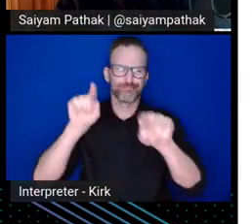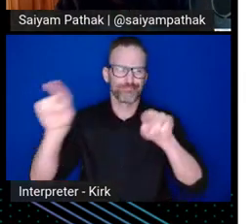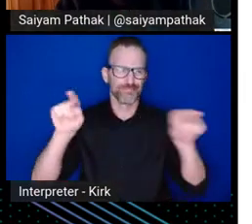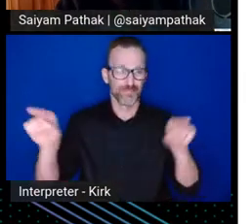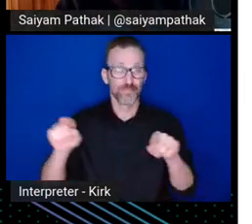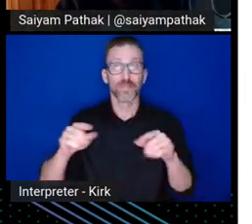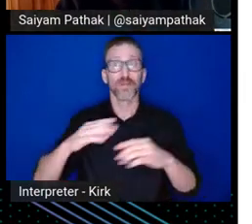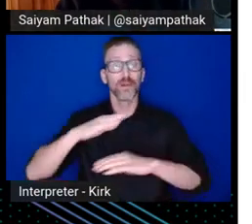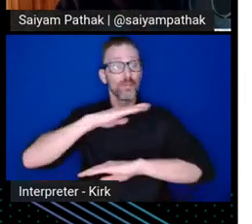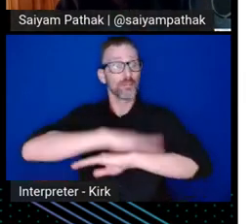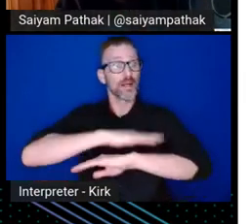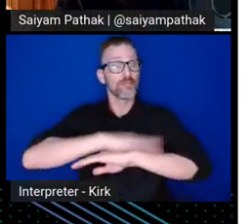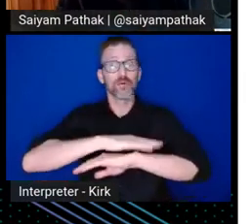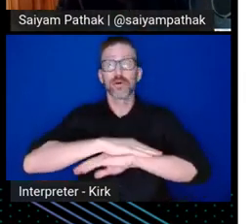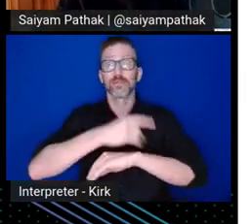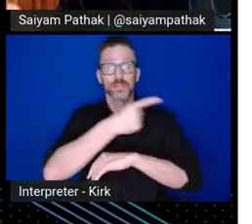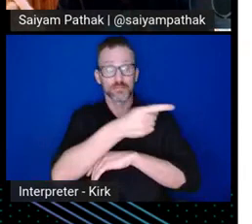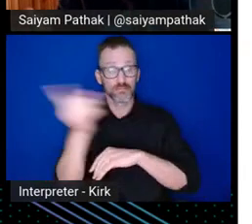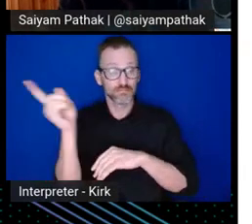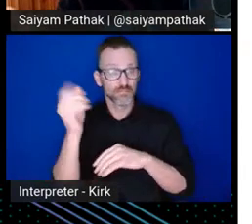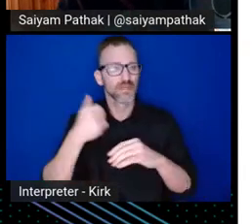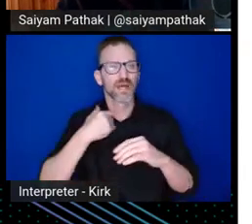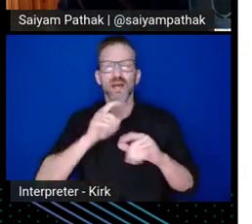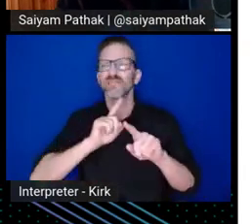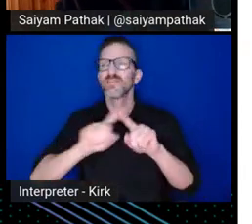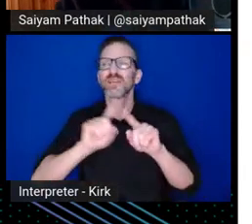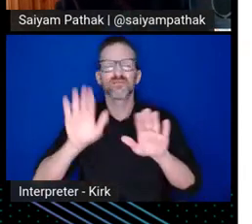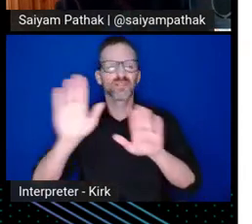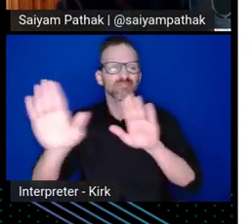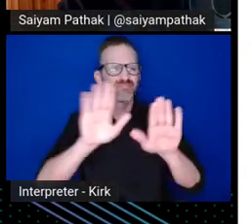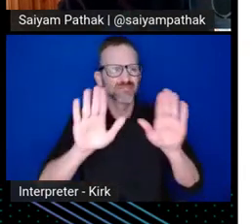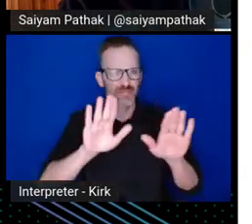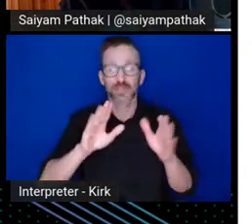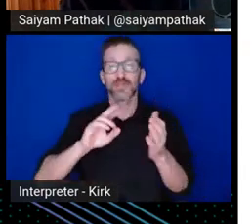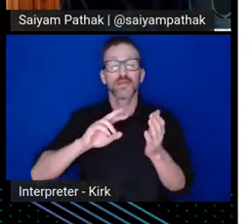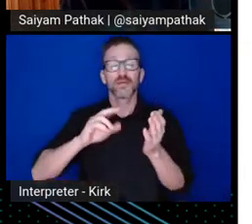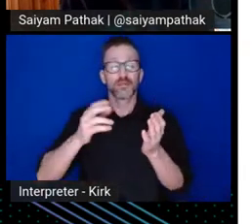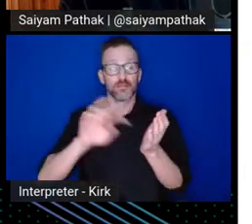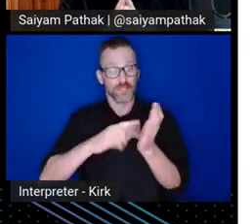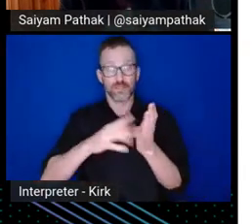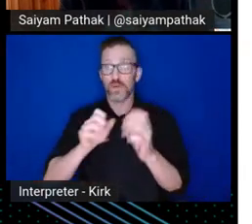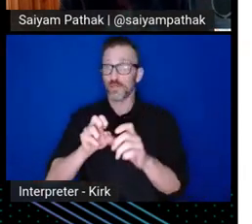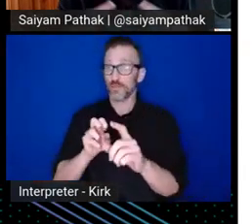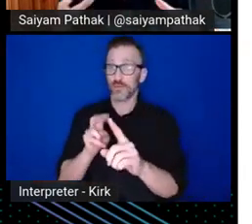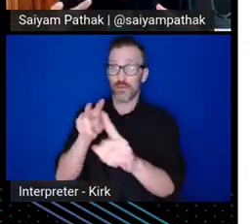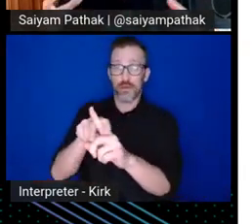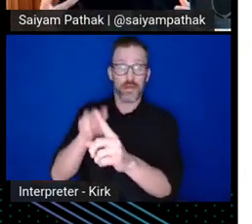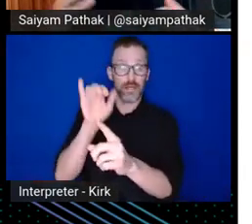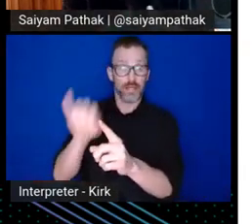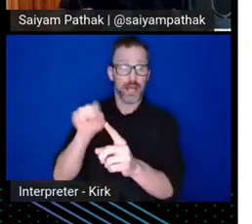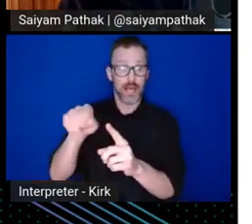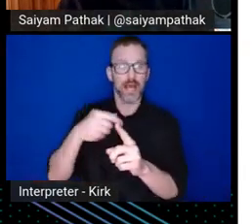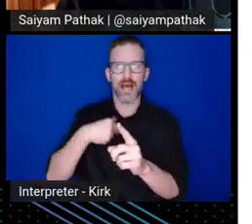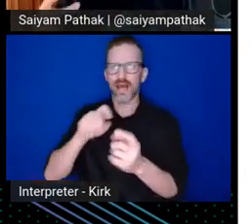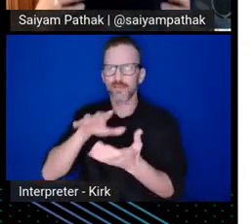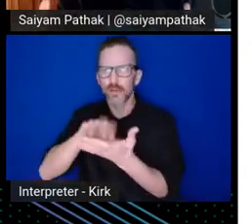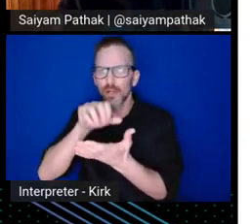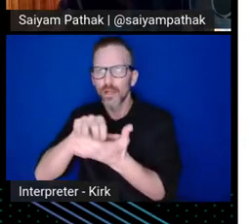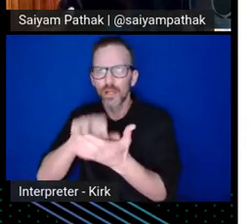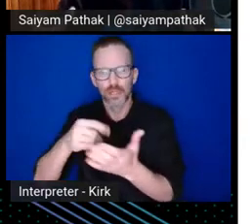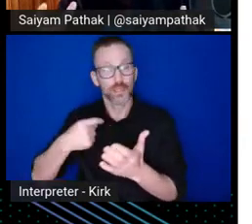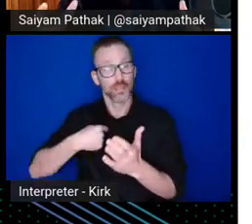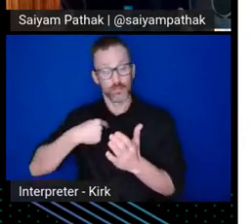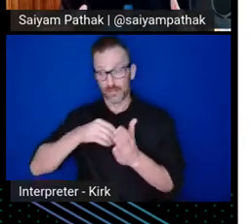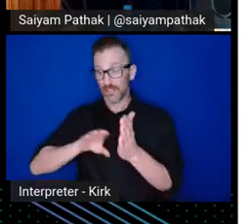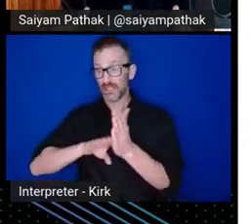have they are different, and there's a big learning curve for each platform. And as a developer, I should not be worrying about that